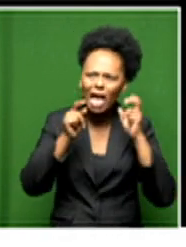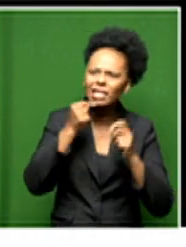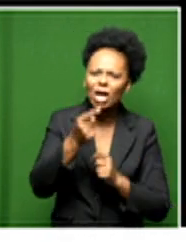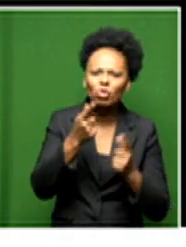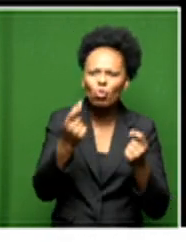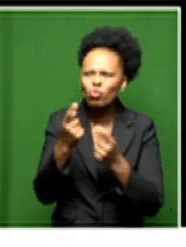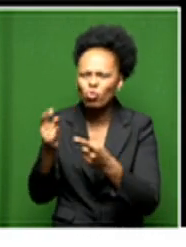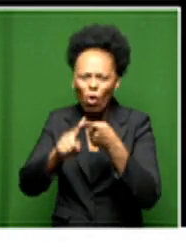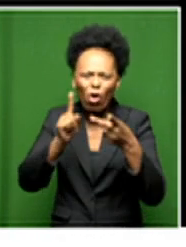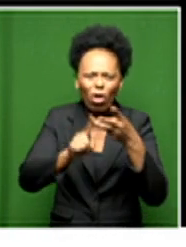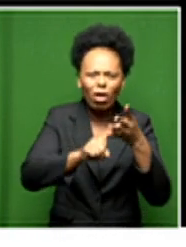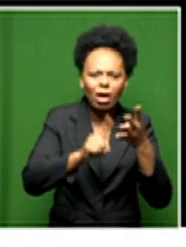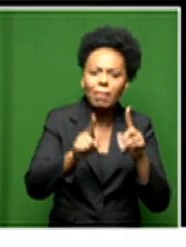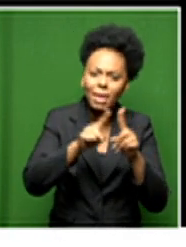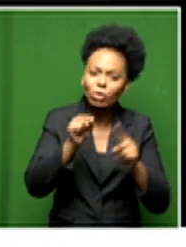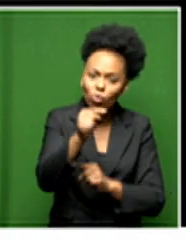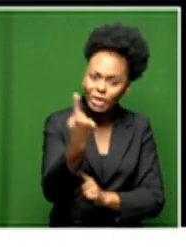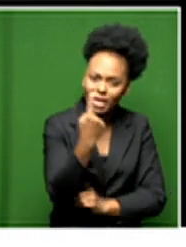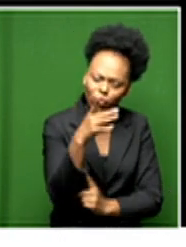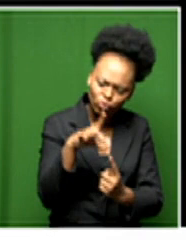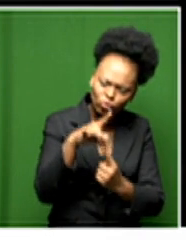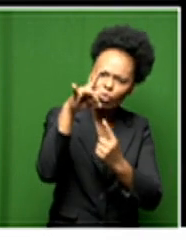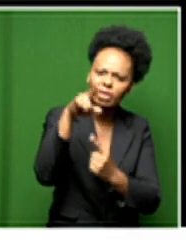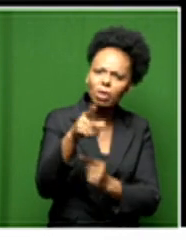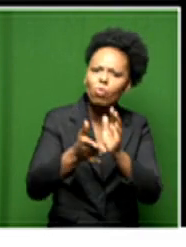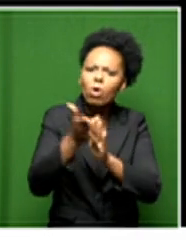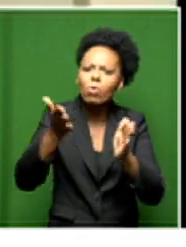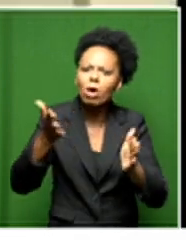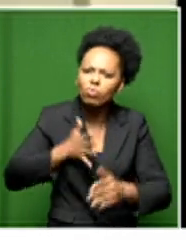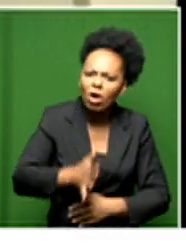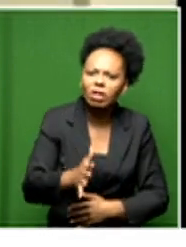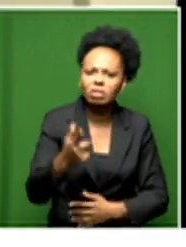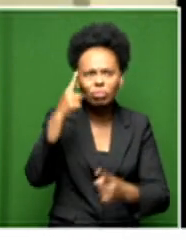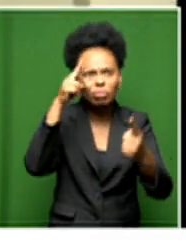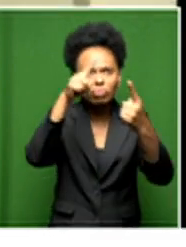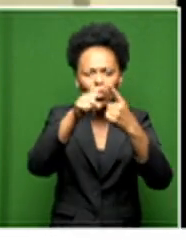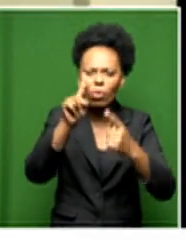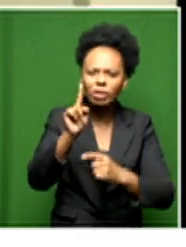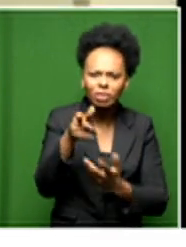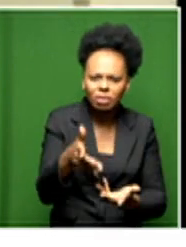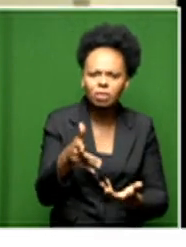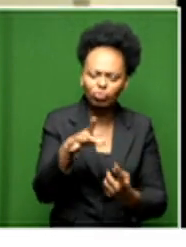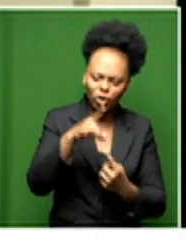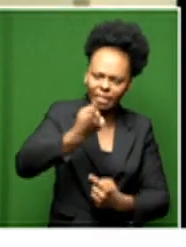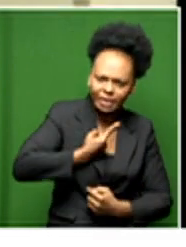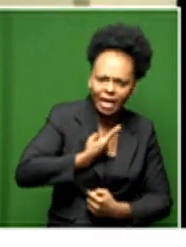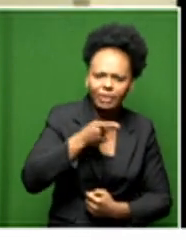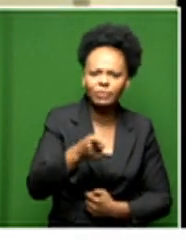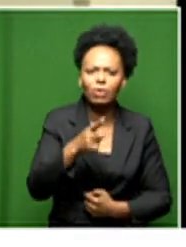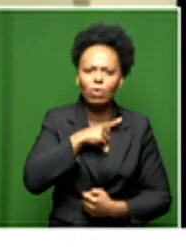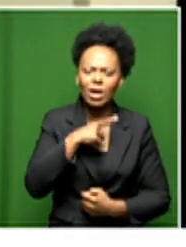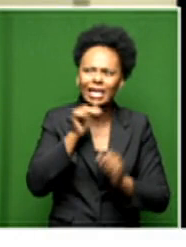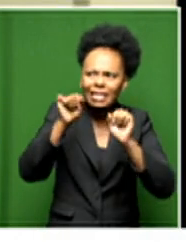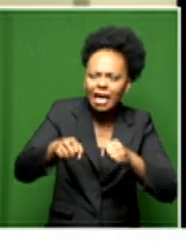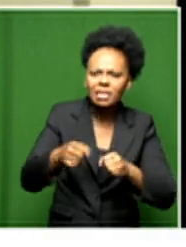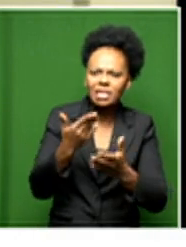But you have to choose, you have to see where you want to go and follow that path. And that it doesn't matter if you go off to the edge and it seems